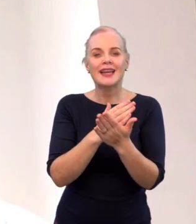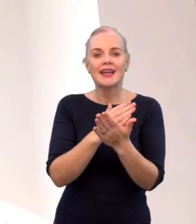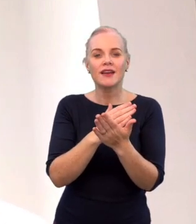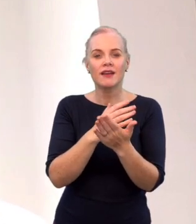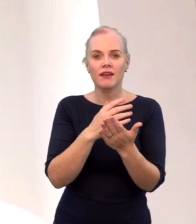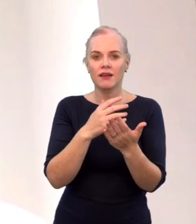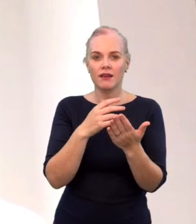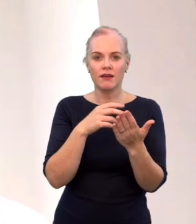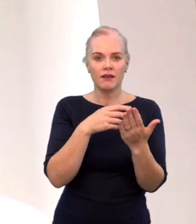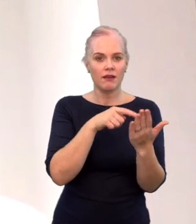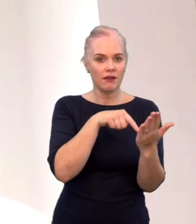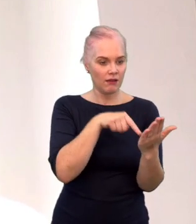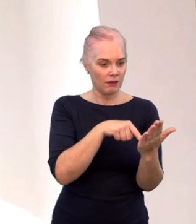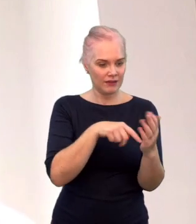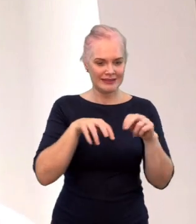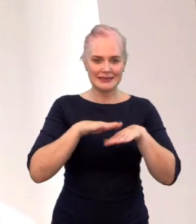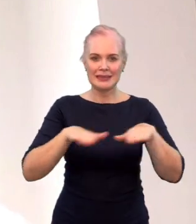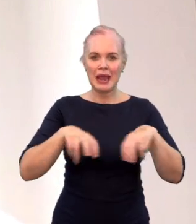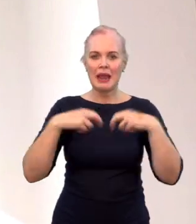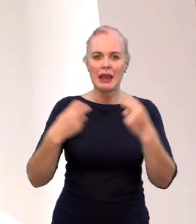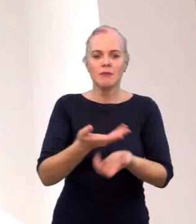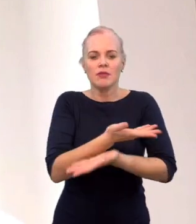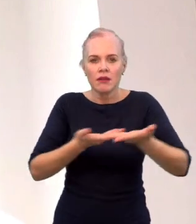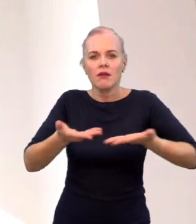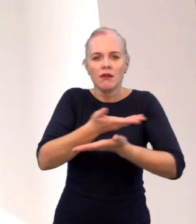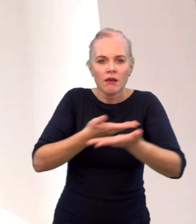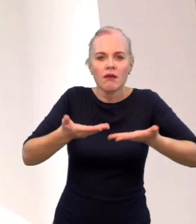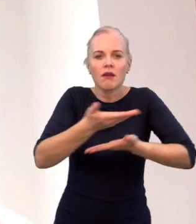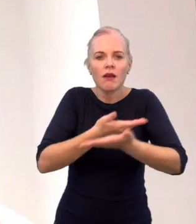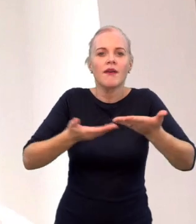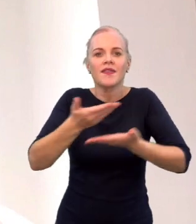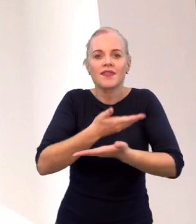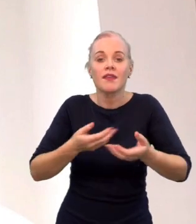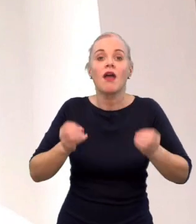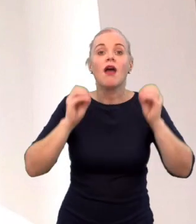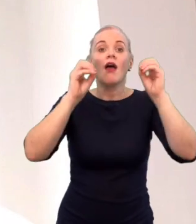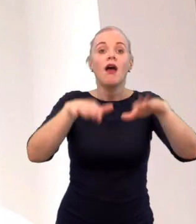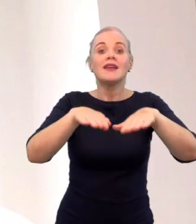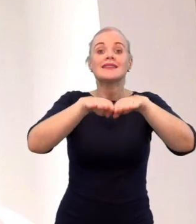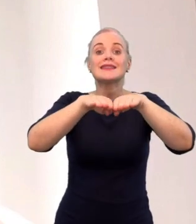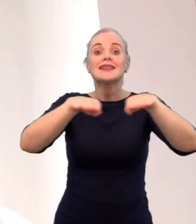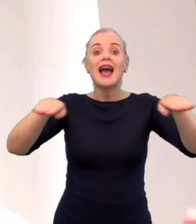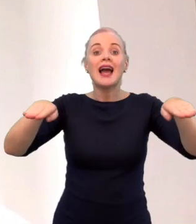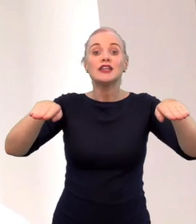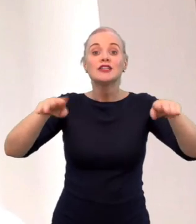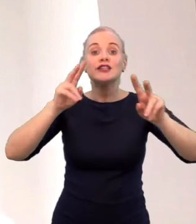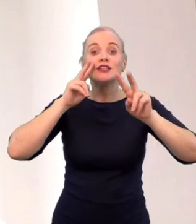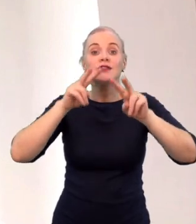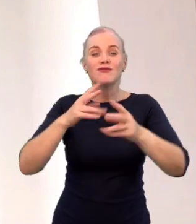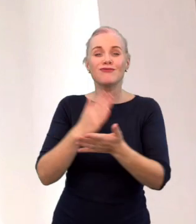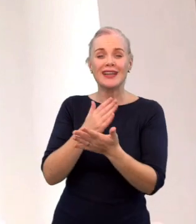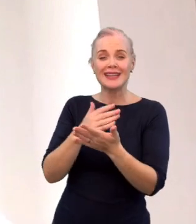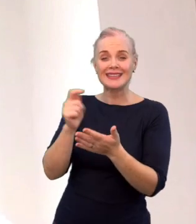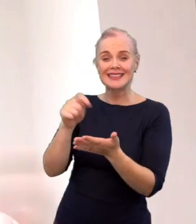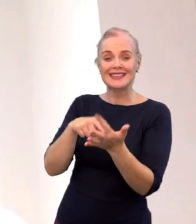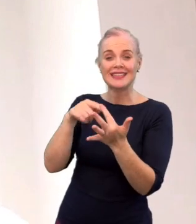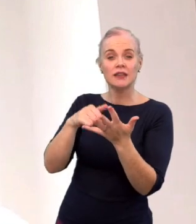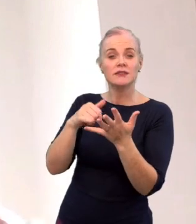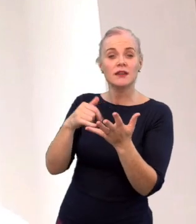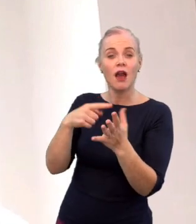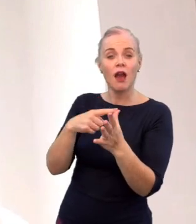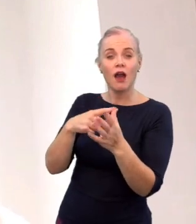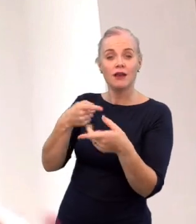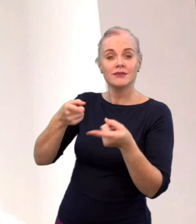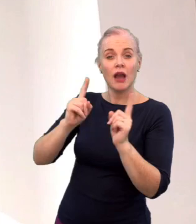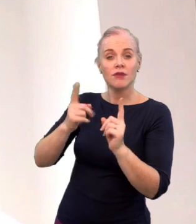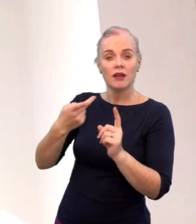start putting something on its feet and you're not just sitting around a table and just reading it, or like all of these months, me and Tessa, the